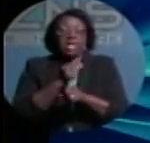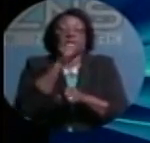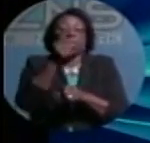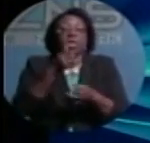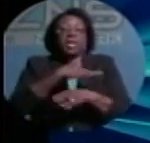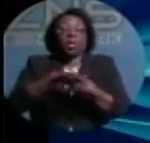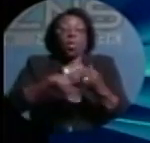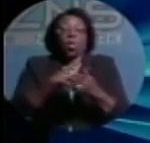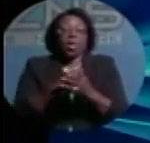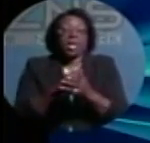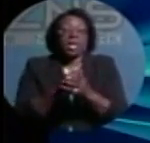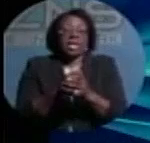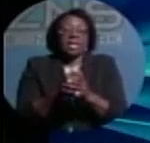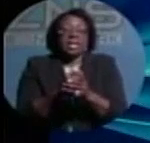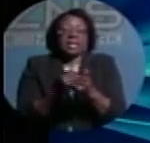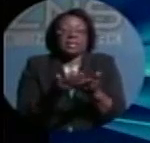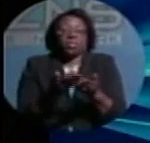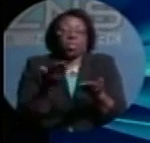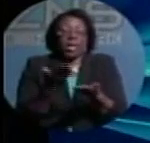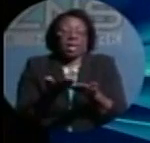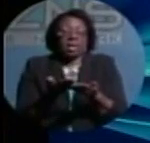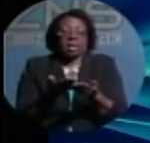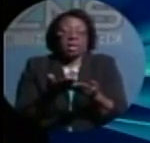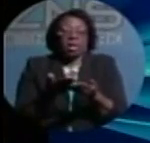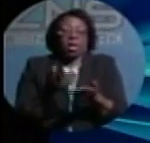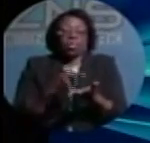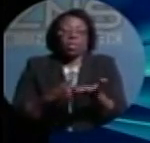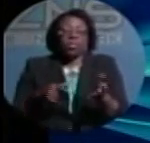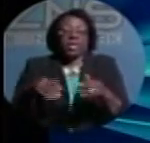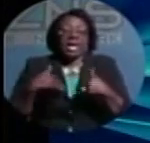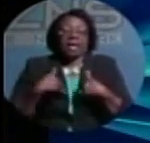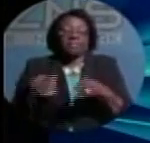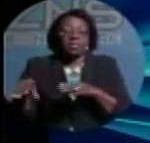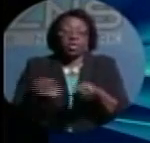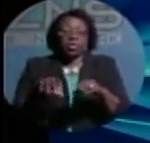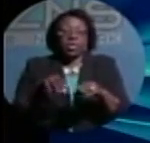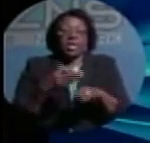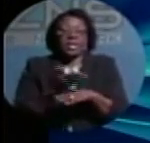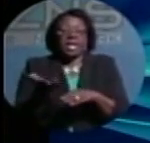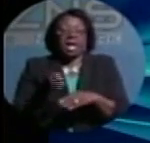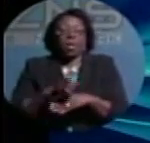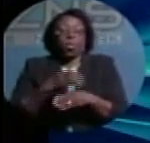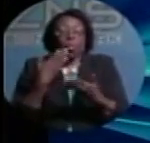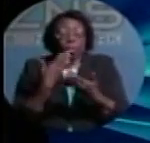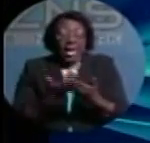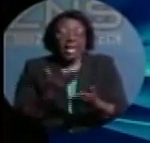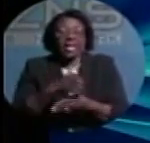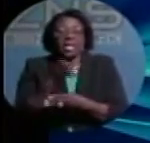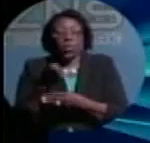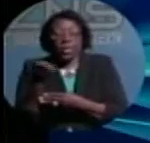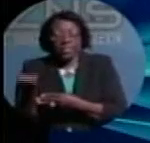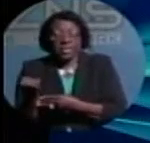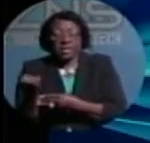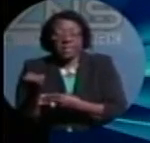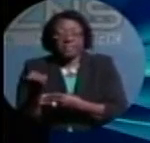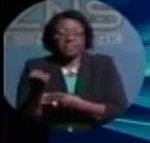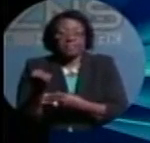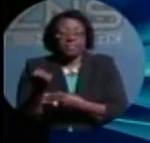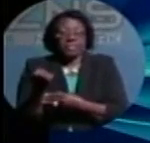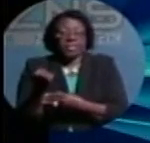shelter managers were up to speed on what we had to do. They are well equipped. They received their kits. and that we should